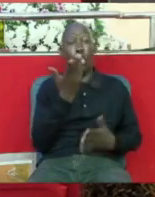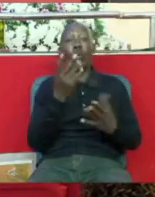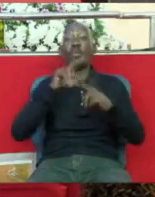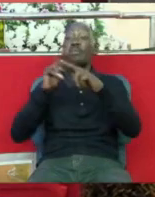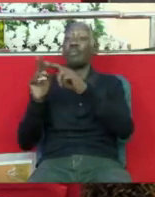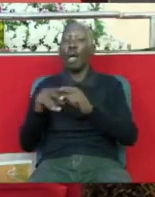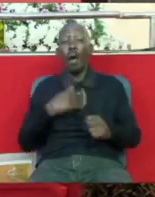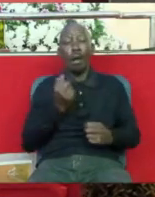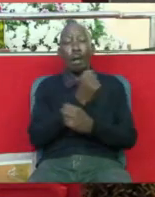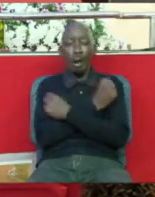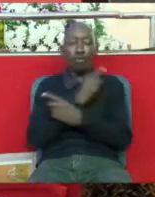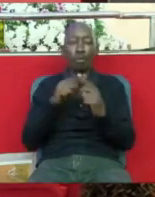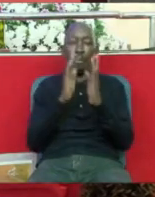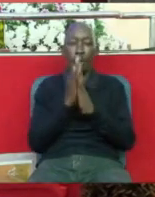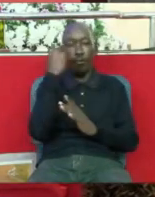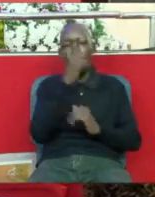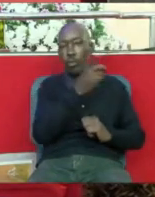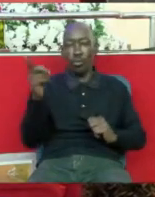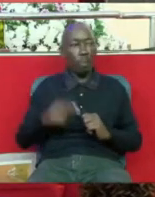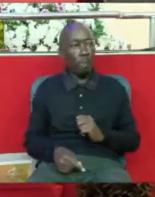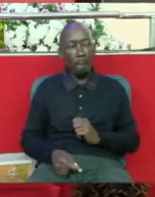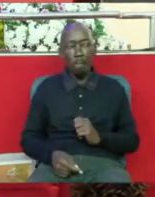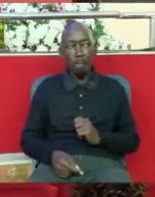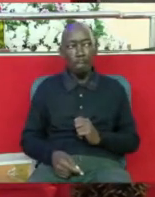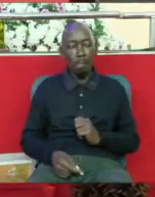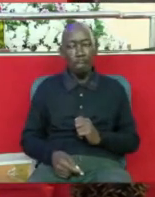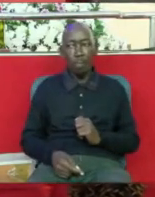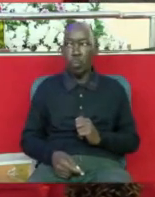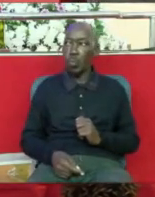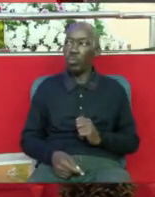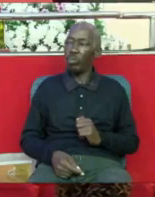ulipo. I would love to pray for you. Ningependa kukuombea.